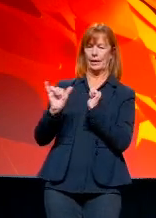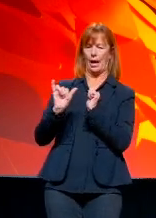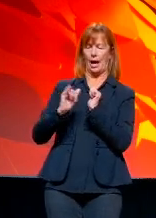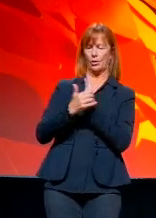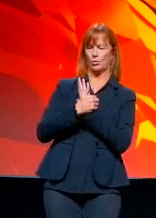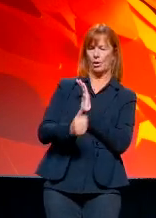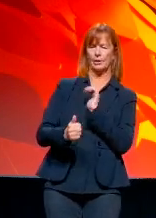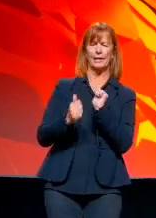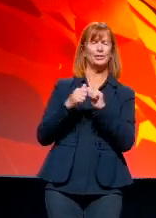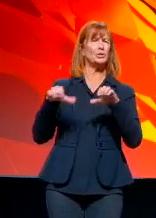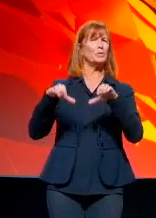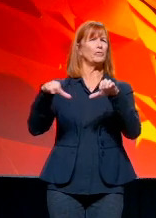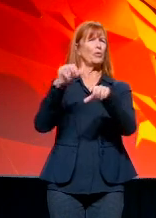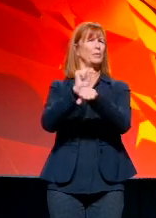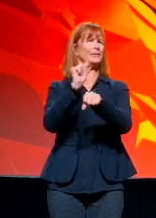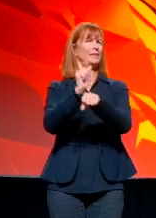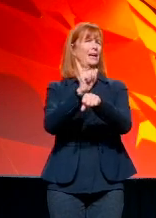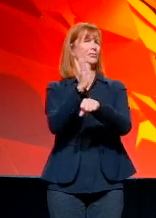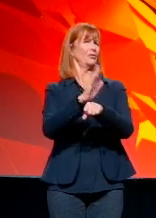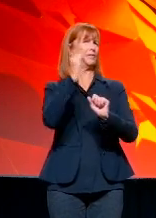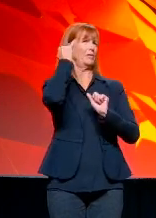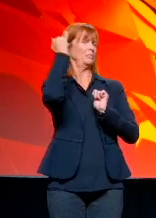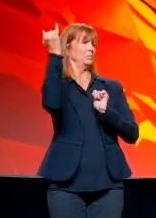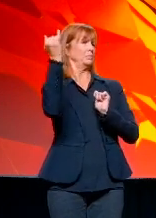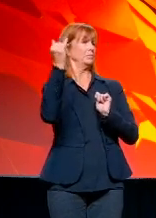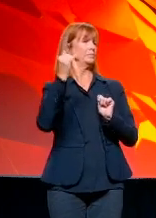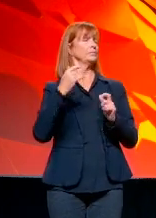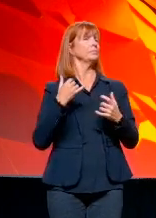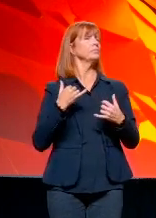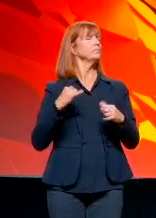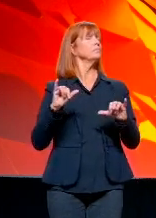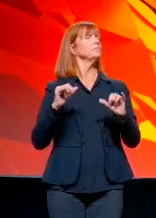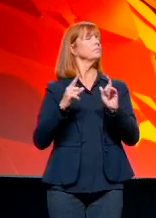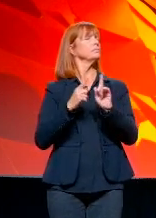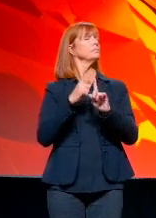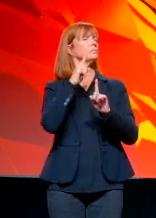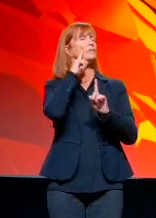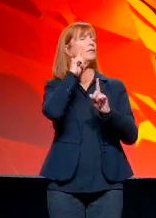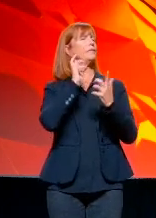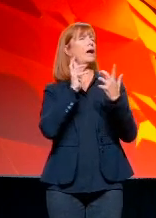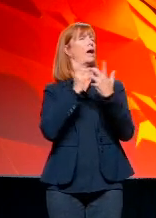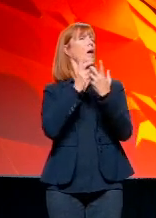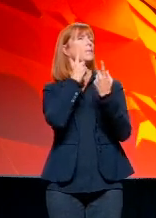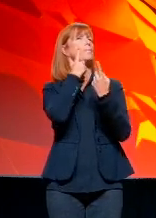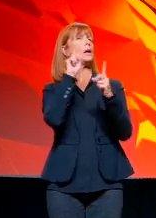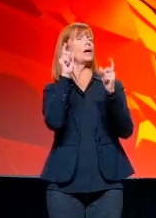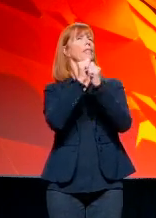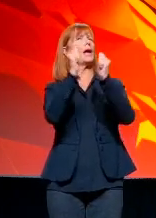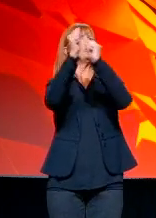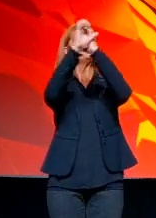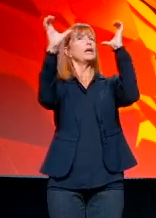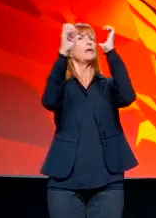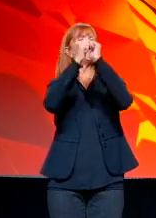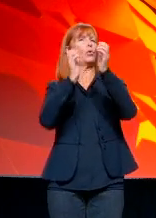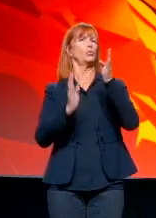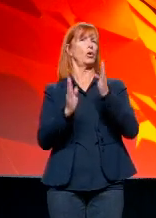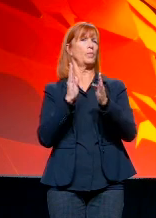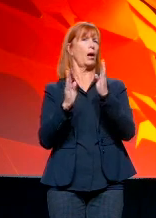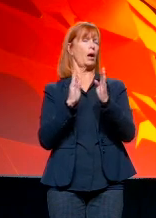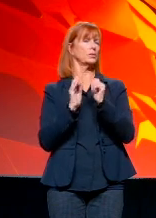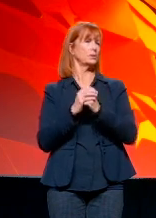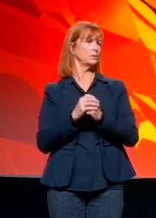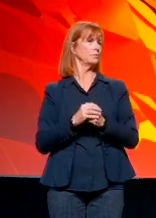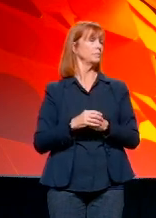in narrow domains. But still, we are far from the dream of having the kind of general-purpose robot deploying in the wild